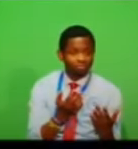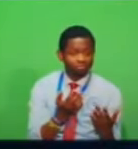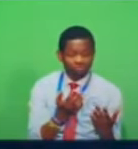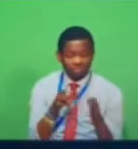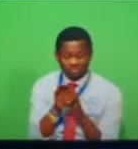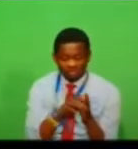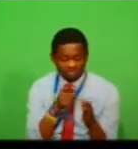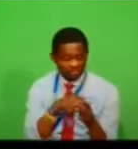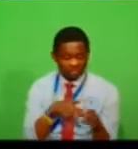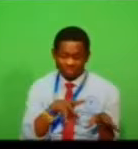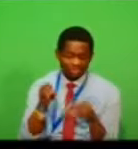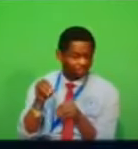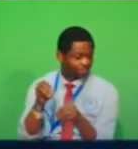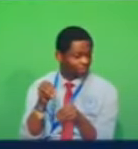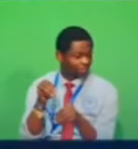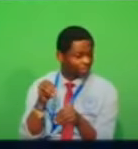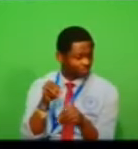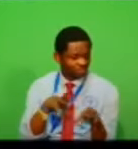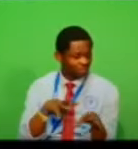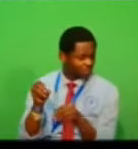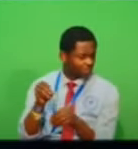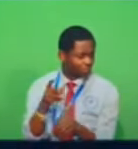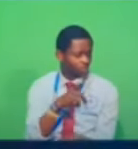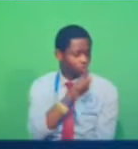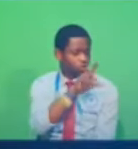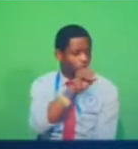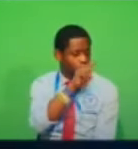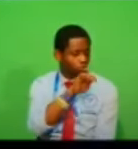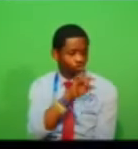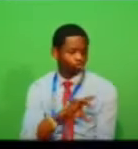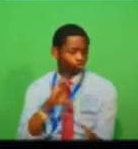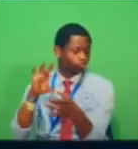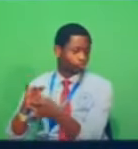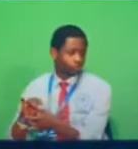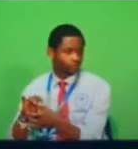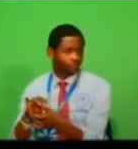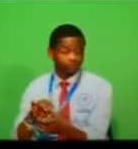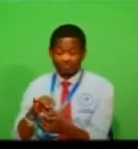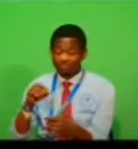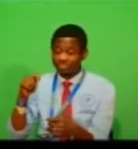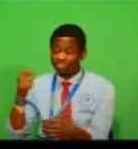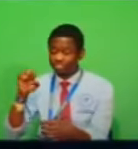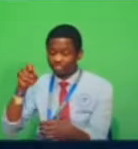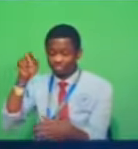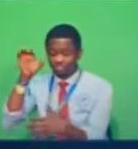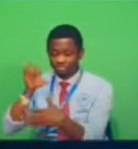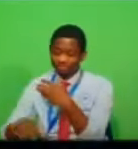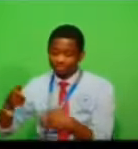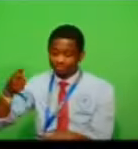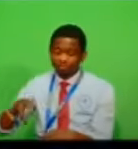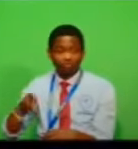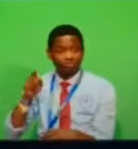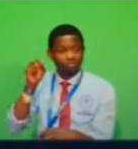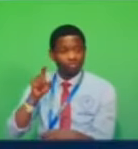Even when he was leaving his father's house, he still went with somebody from the family. Then he went, and in Genesis 24, 1 and 4, the Bible says